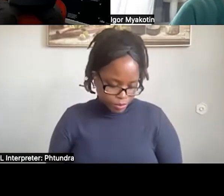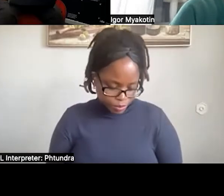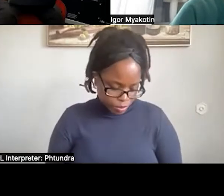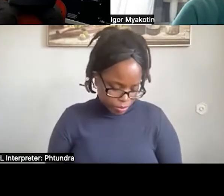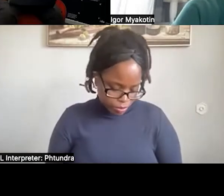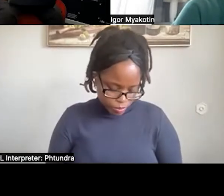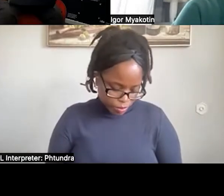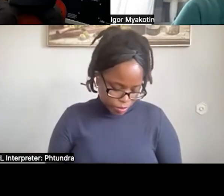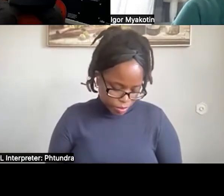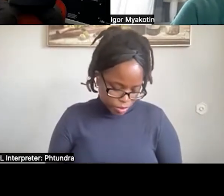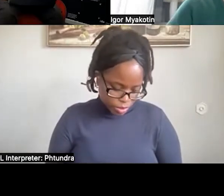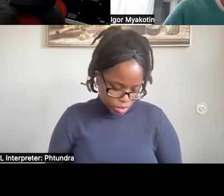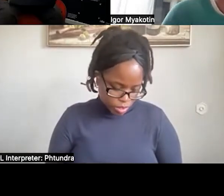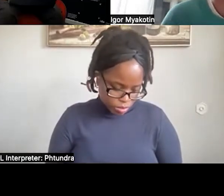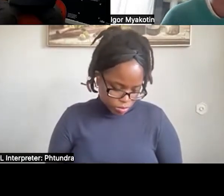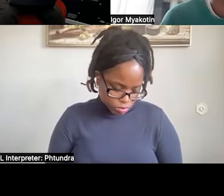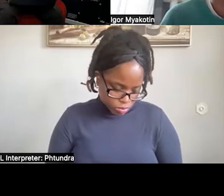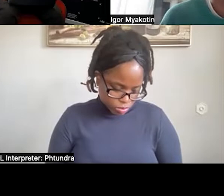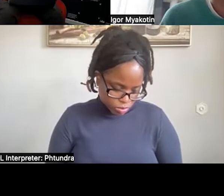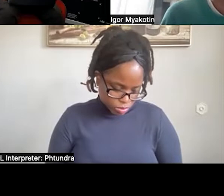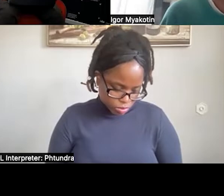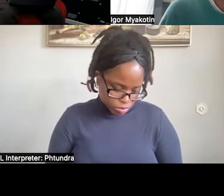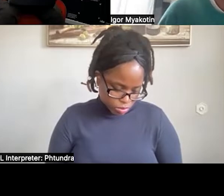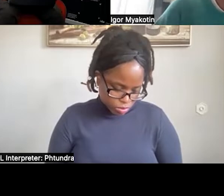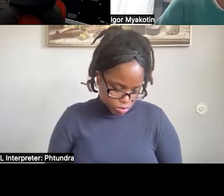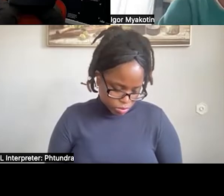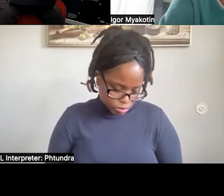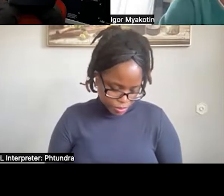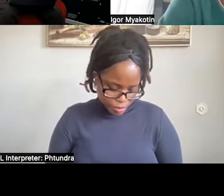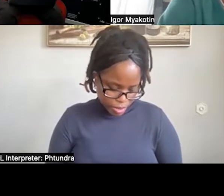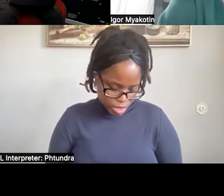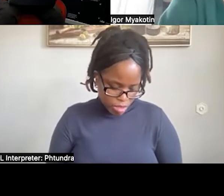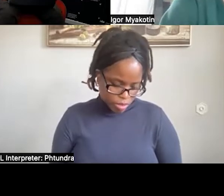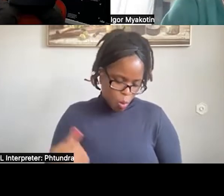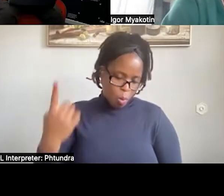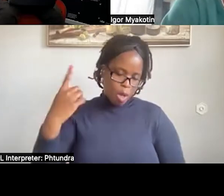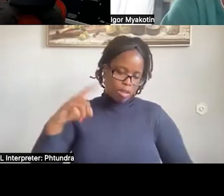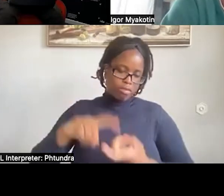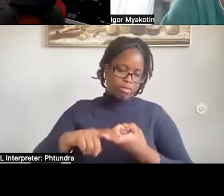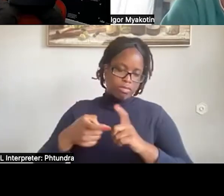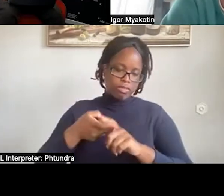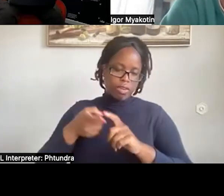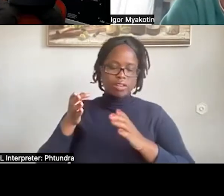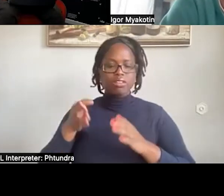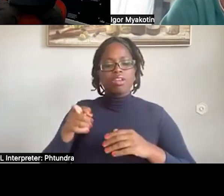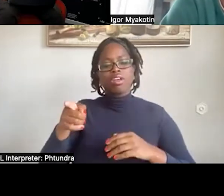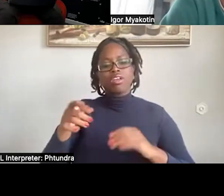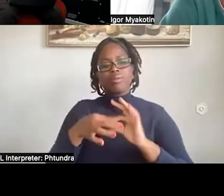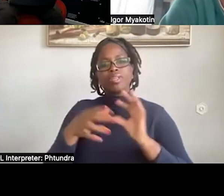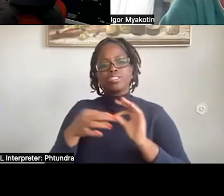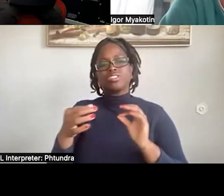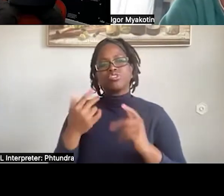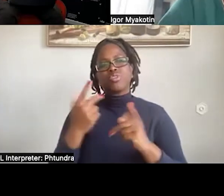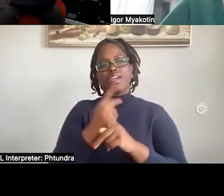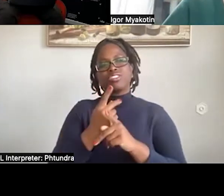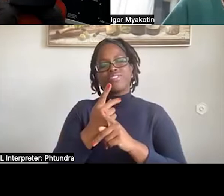and he told me in Cuba he has some kind of accessibility to people to make